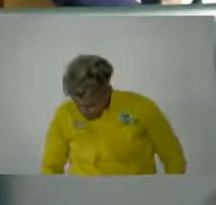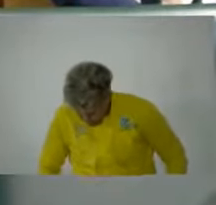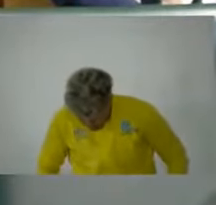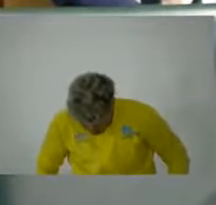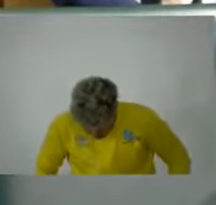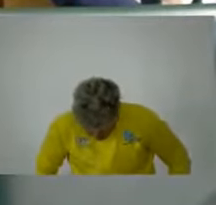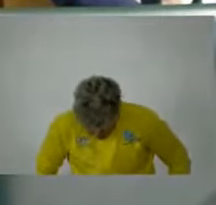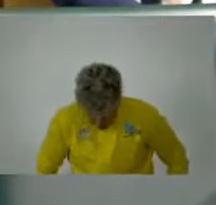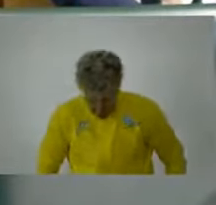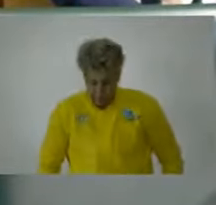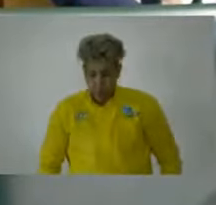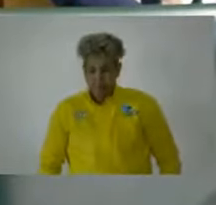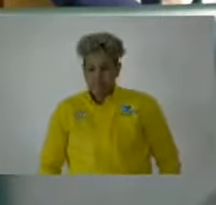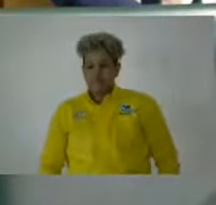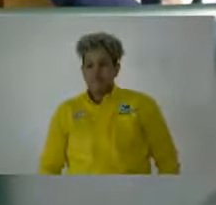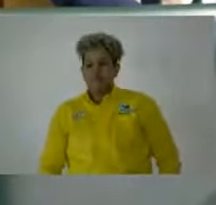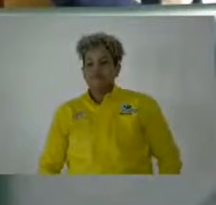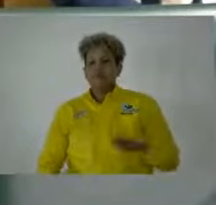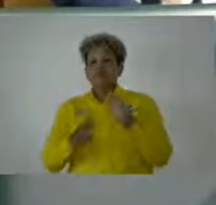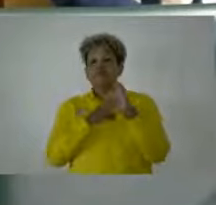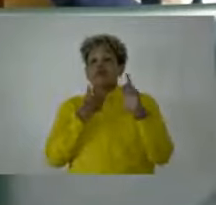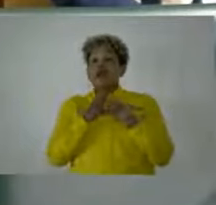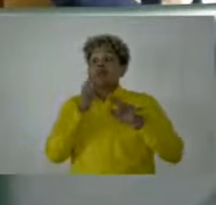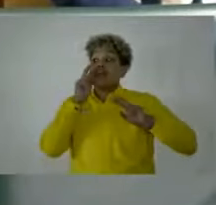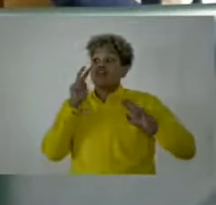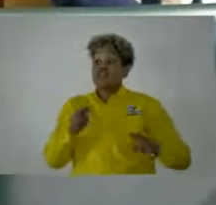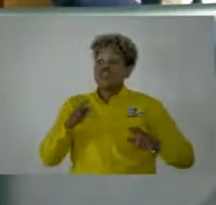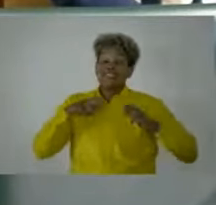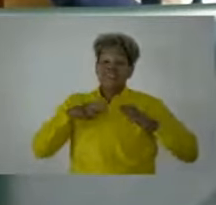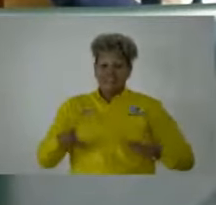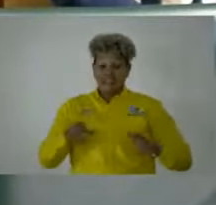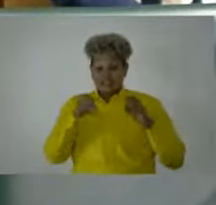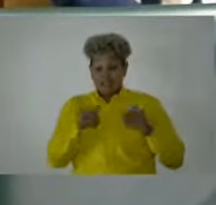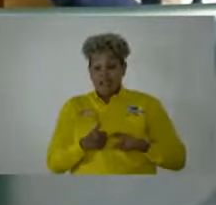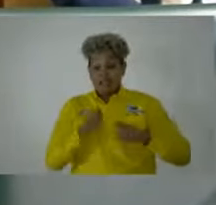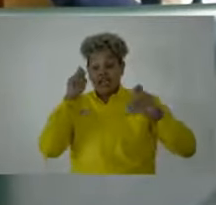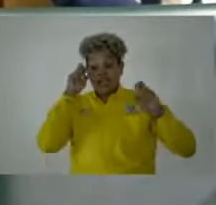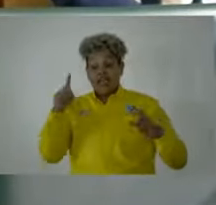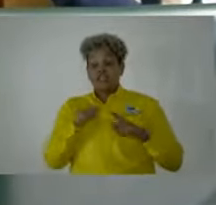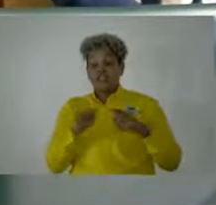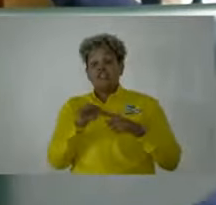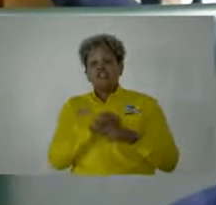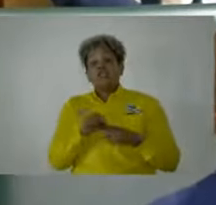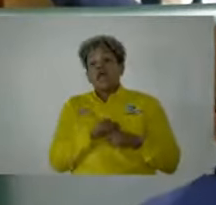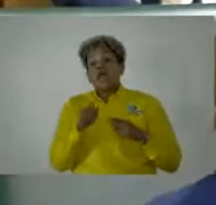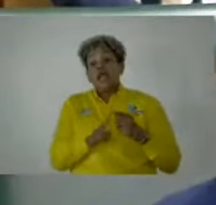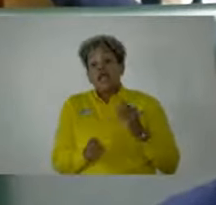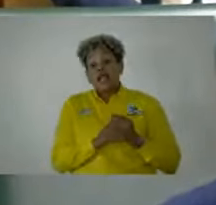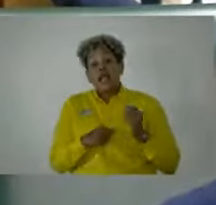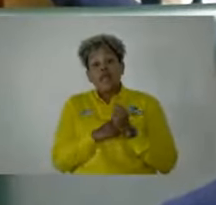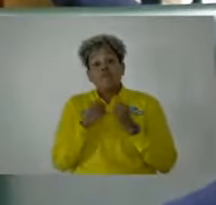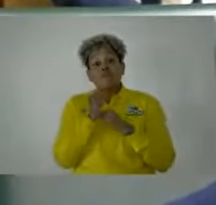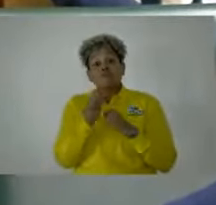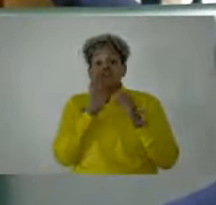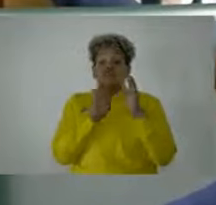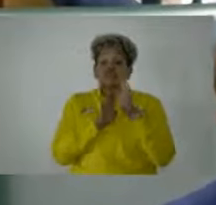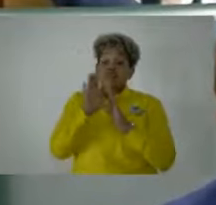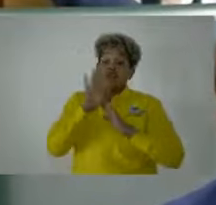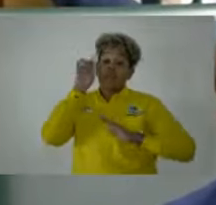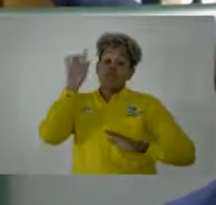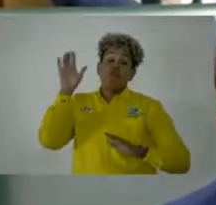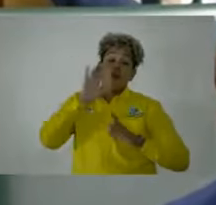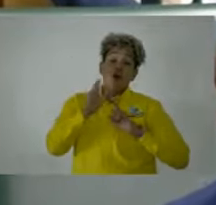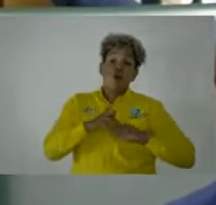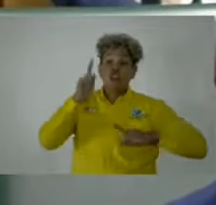The plan will address investment and finance, education and training, infrastructure development for cultural